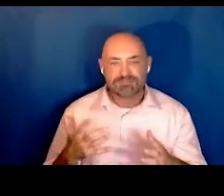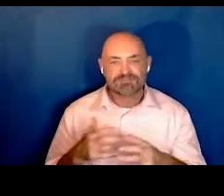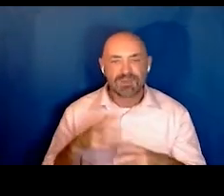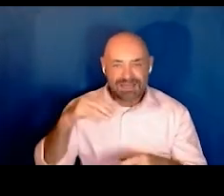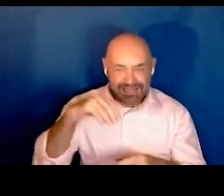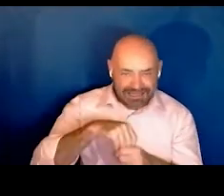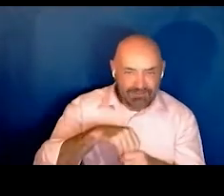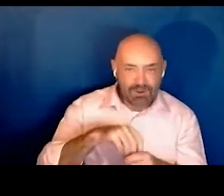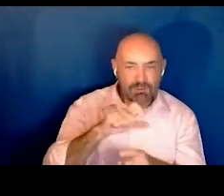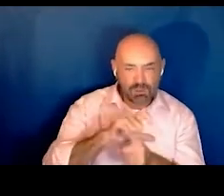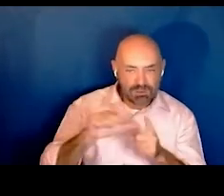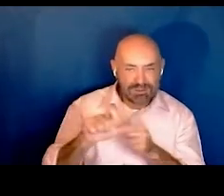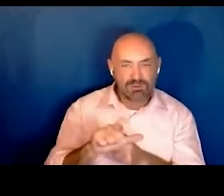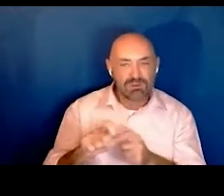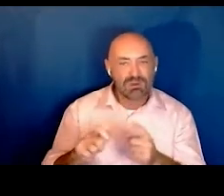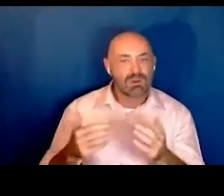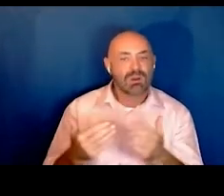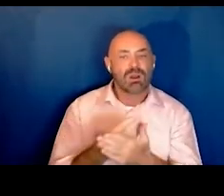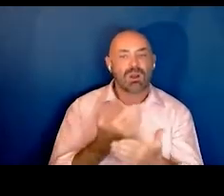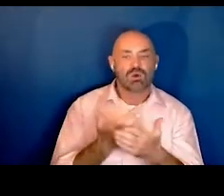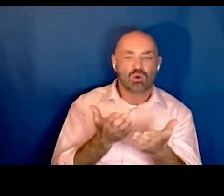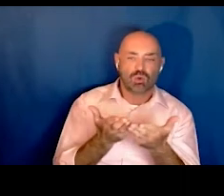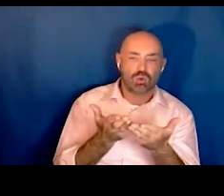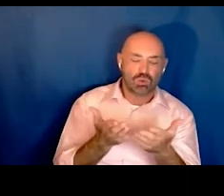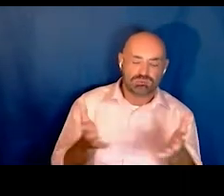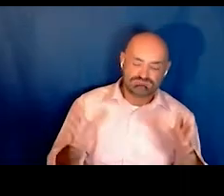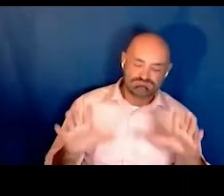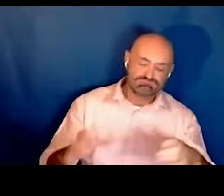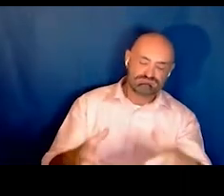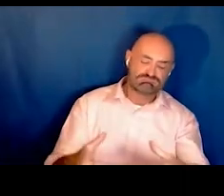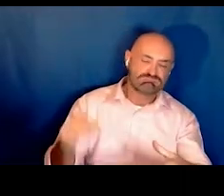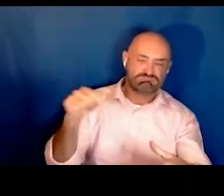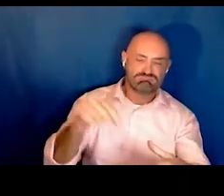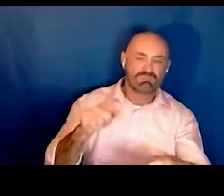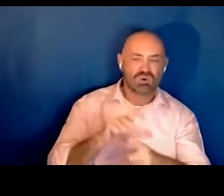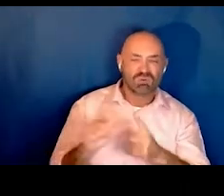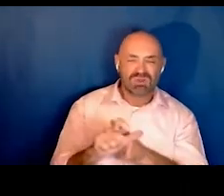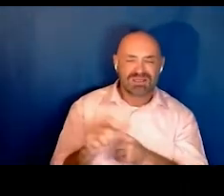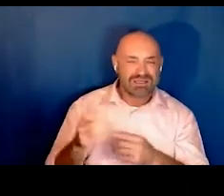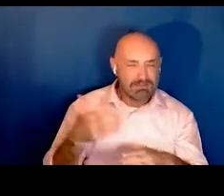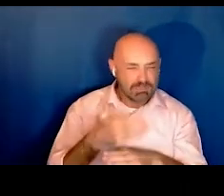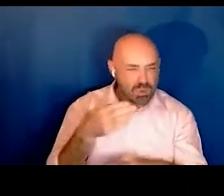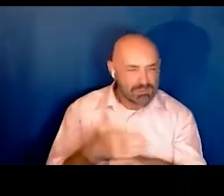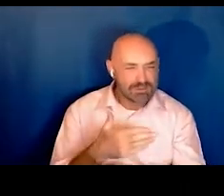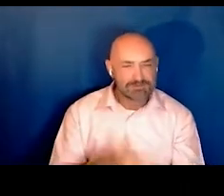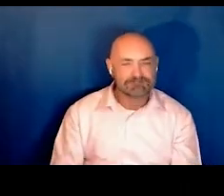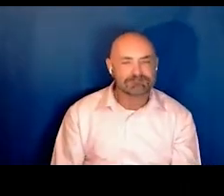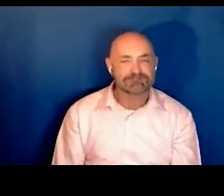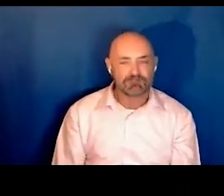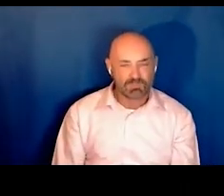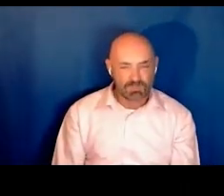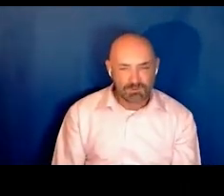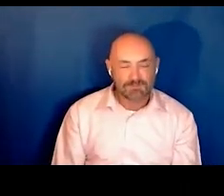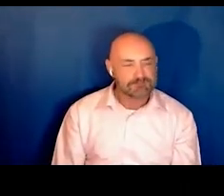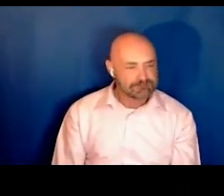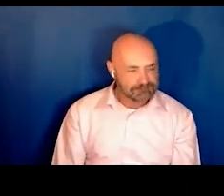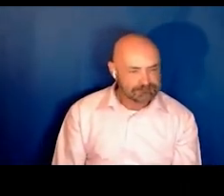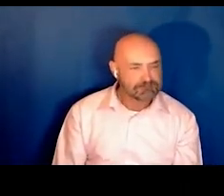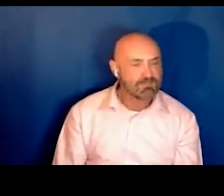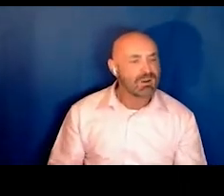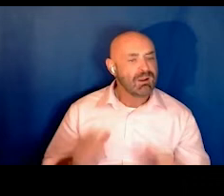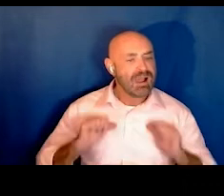Within the community, a new version of community and employment. Agriculture, schools